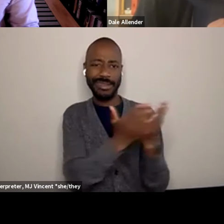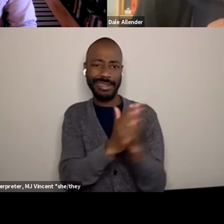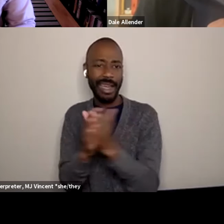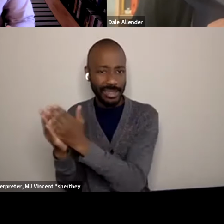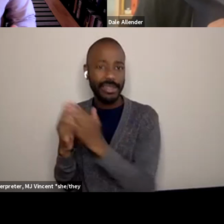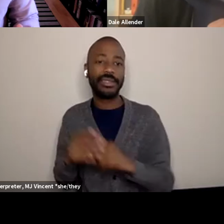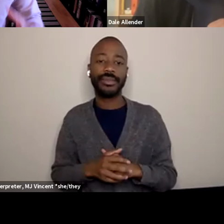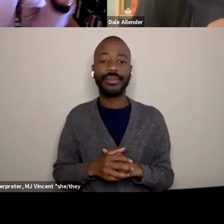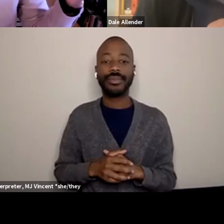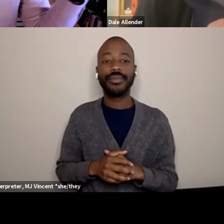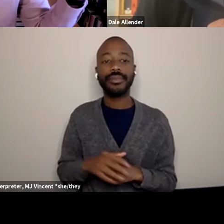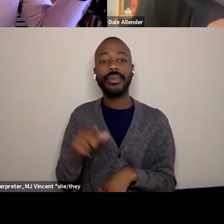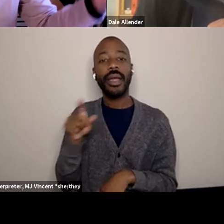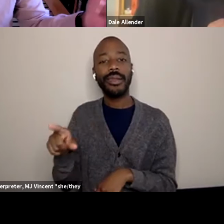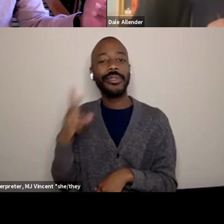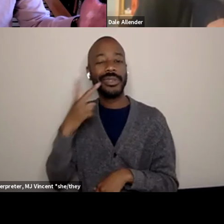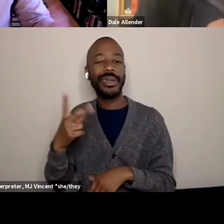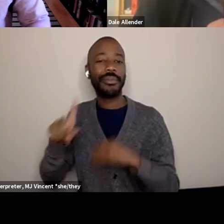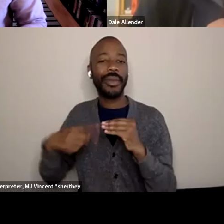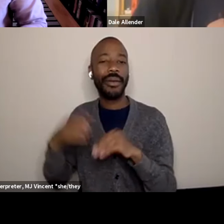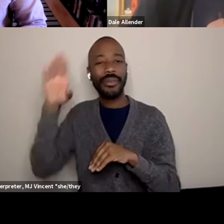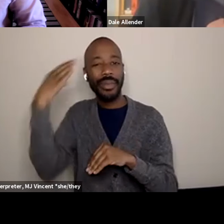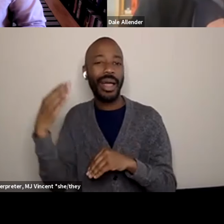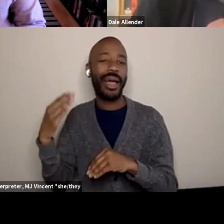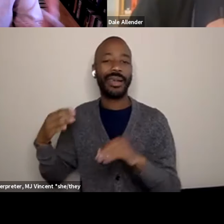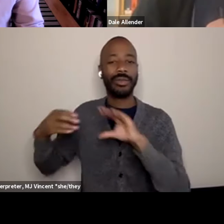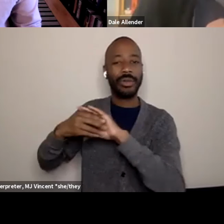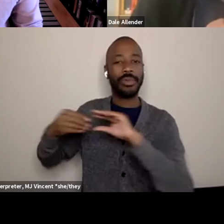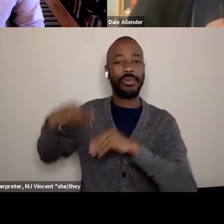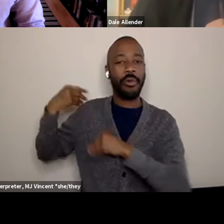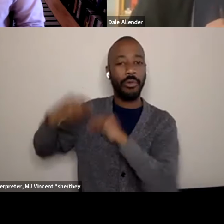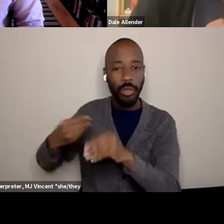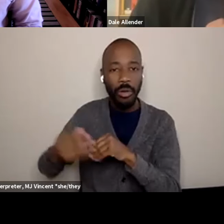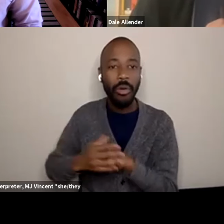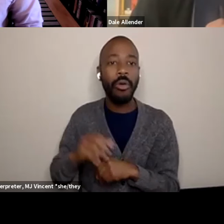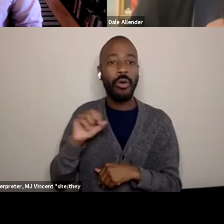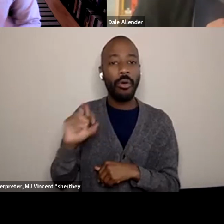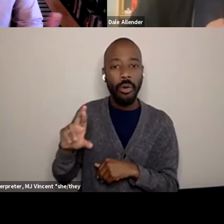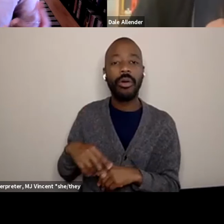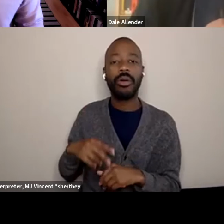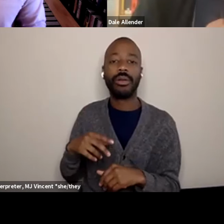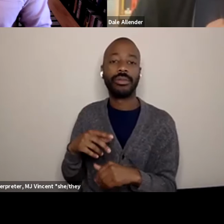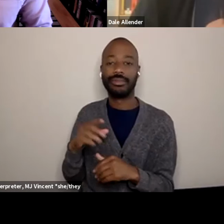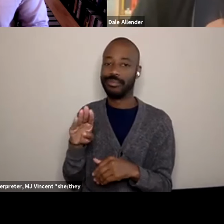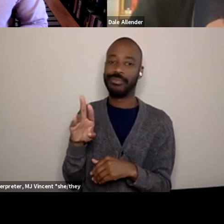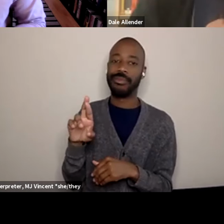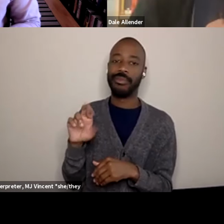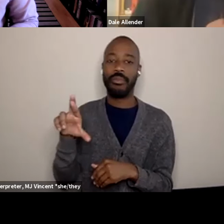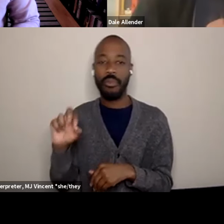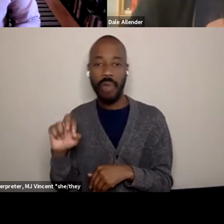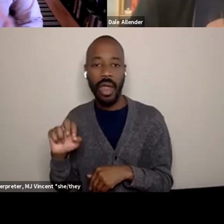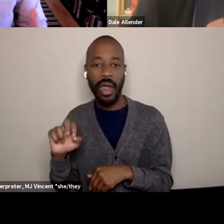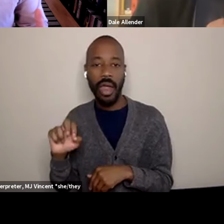folklore and, you know, High John the Conqueror, right? Or folks writing about Brer Rabbit stories, so on and so forth. Or the enslaved people